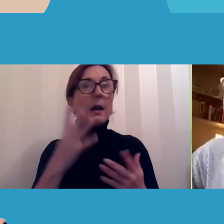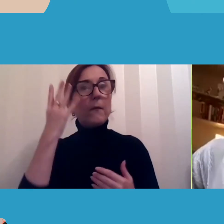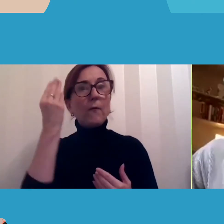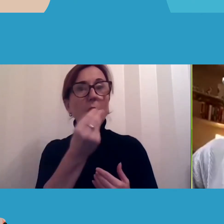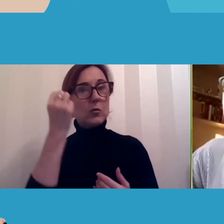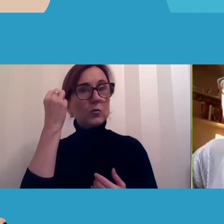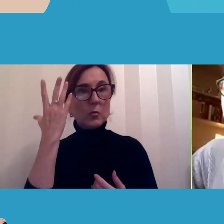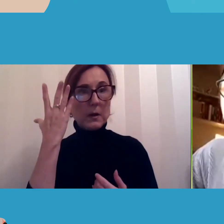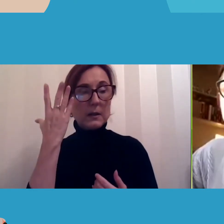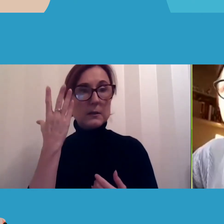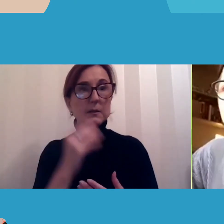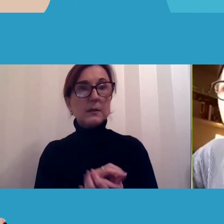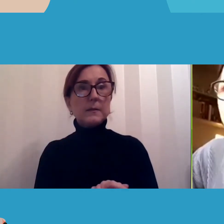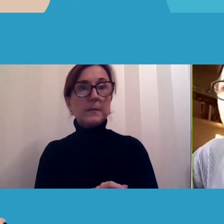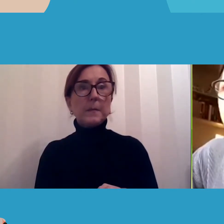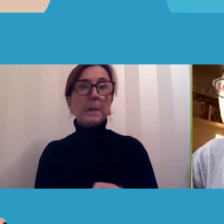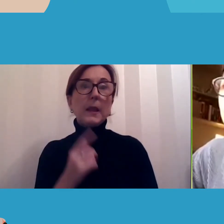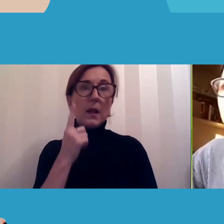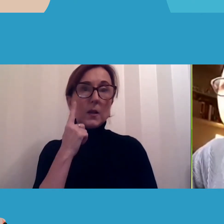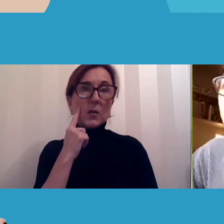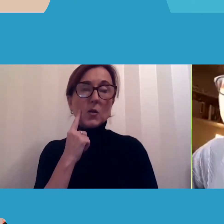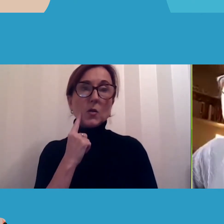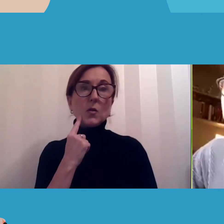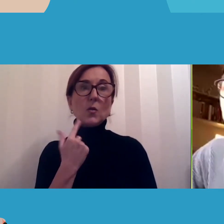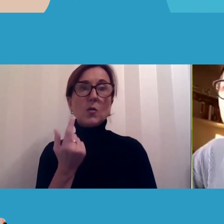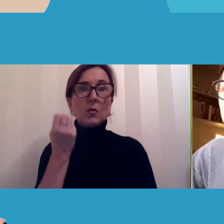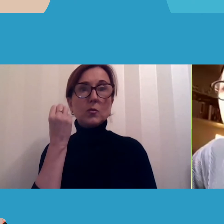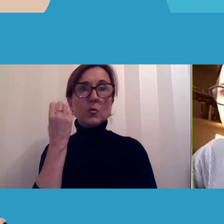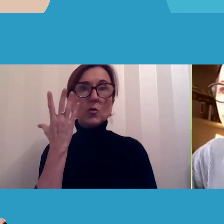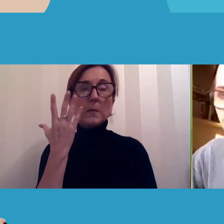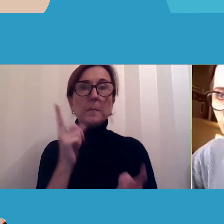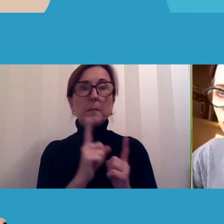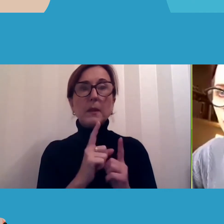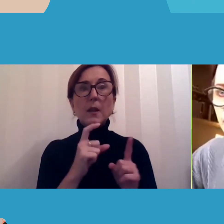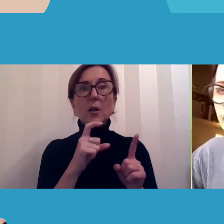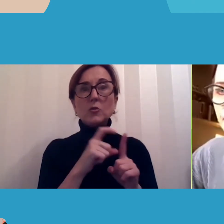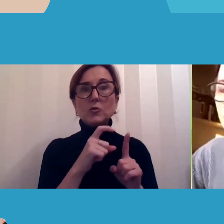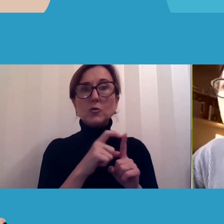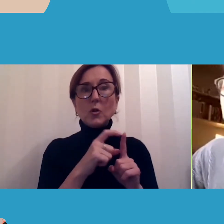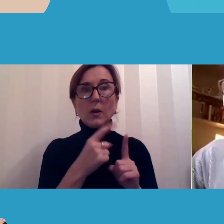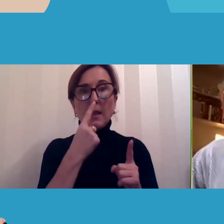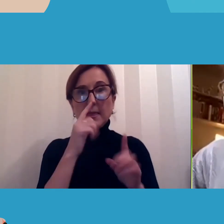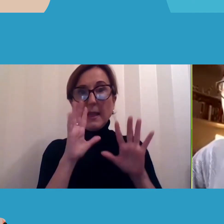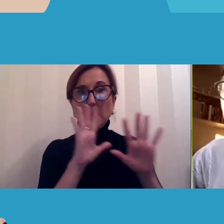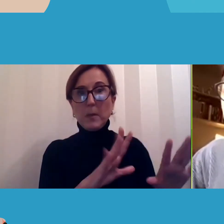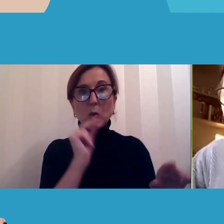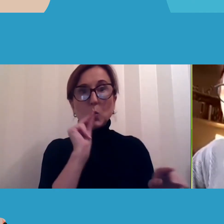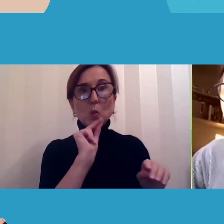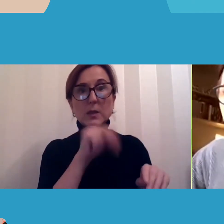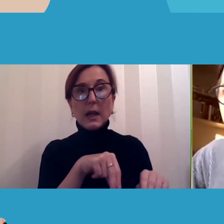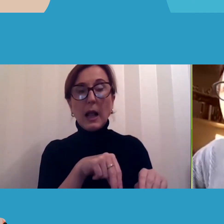defining and interpreting what hate crime or hate speech is, I'd like to note